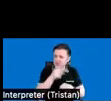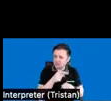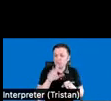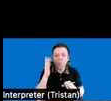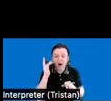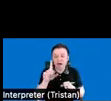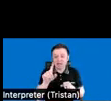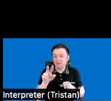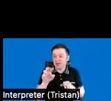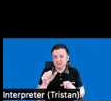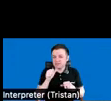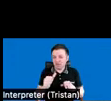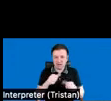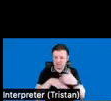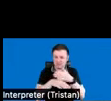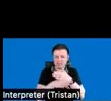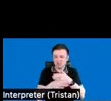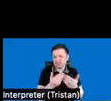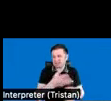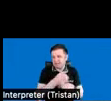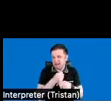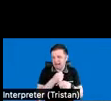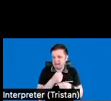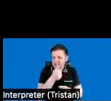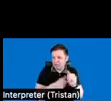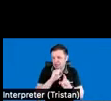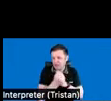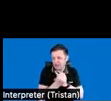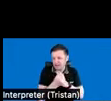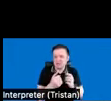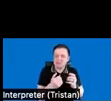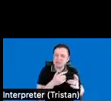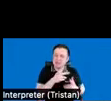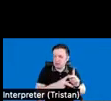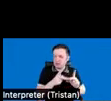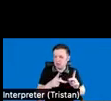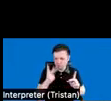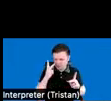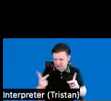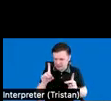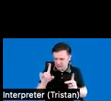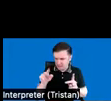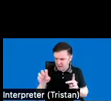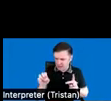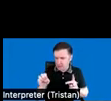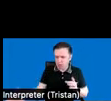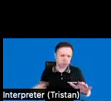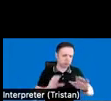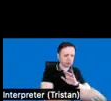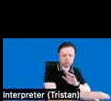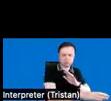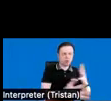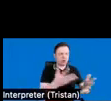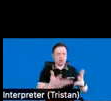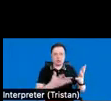accessible in all settings. They are often put away by others, and especially this is a concern for a person who needs